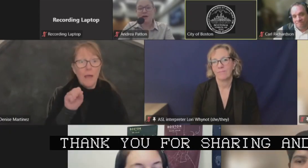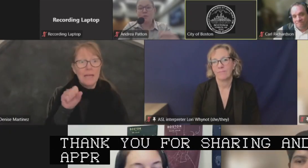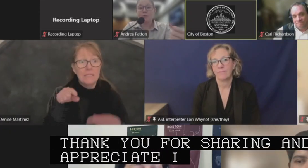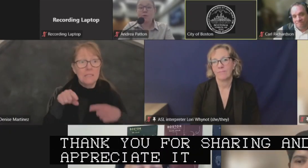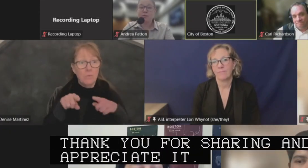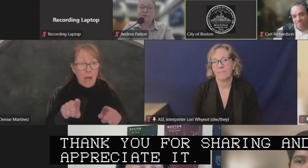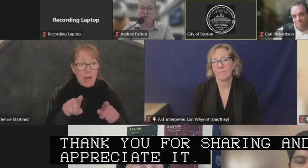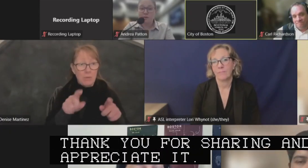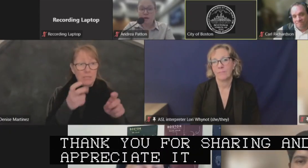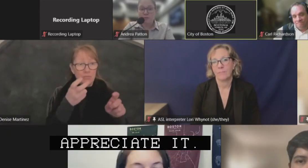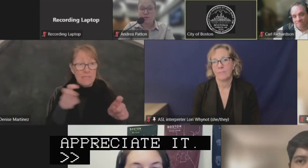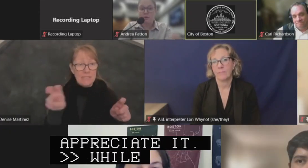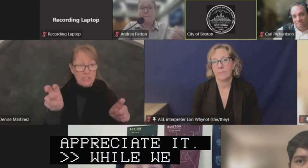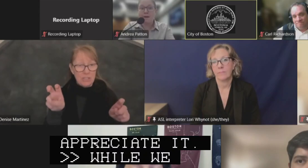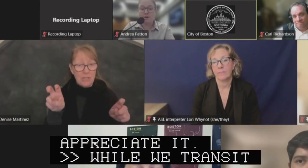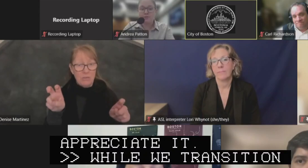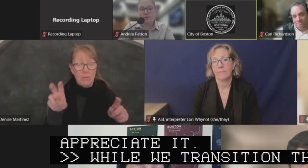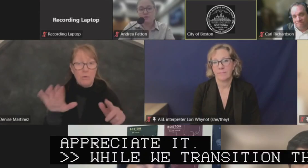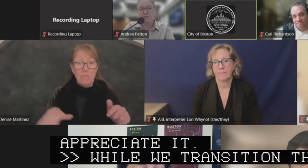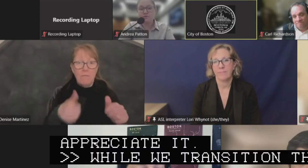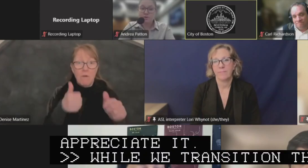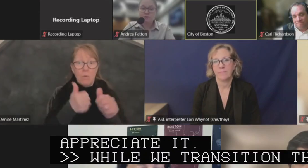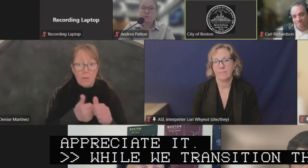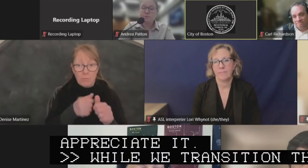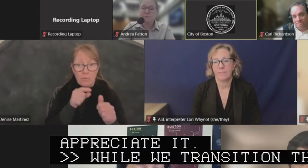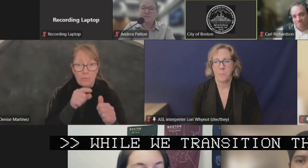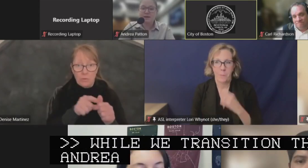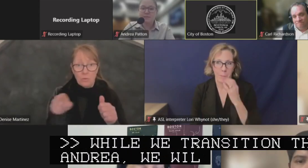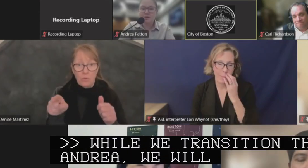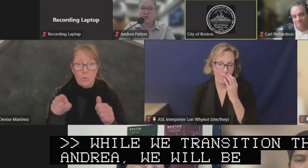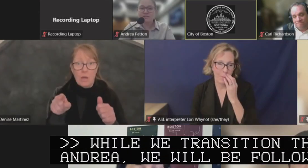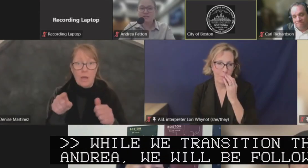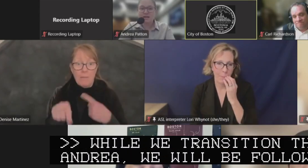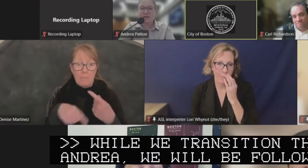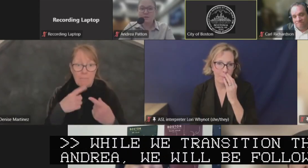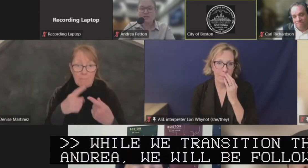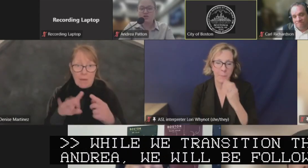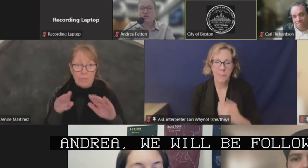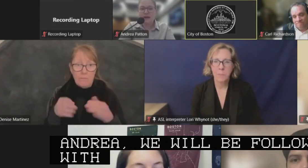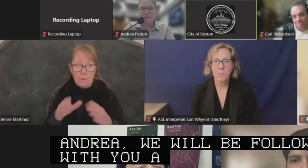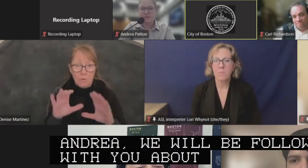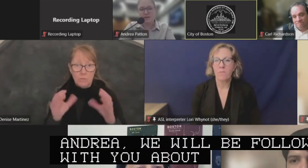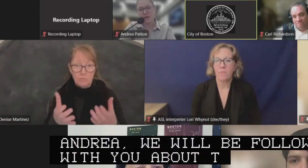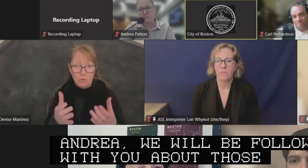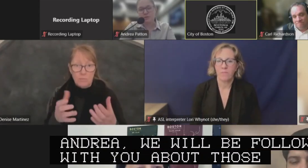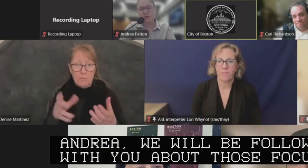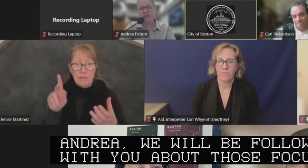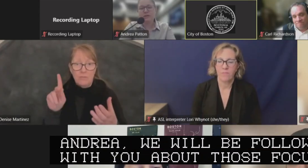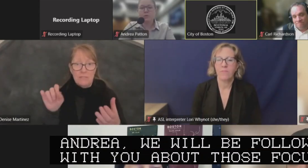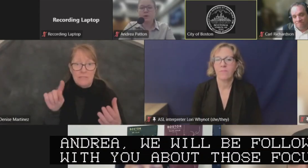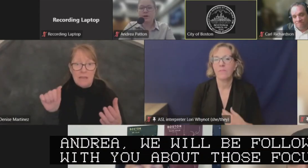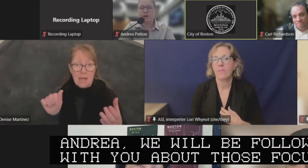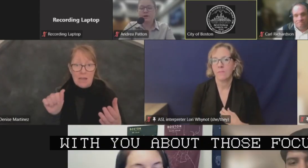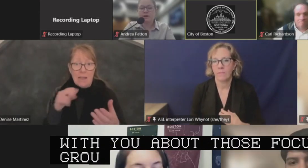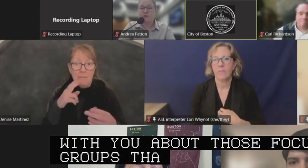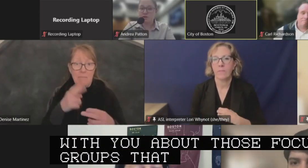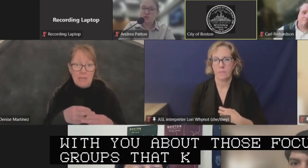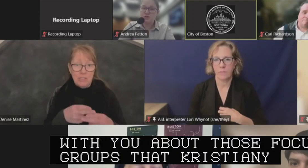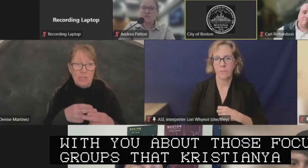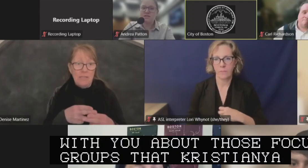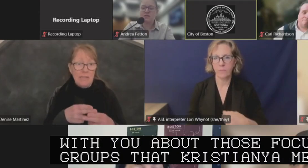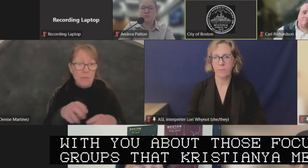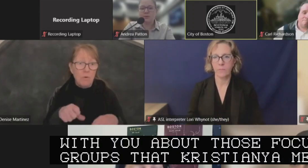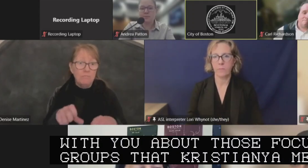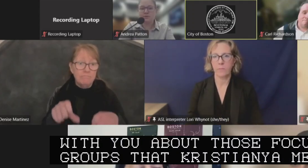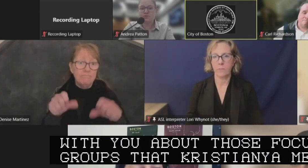Andrea, we will be following up with you about those focus groups that Christiana mentioned happening in April, where if you're